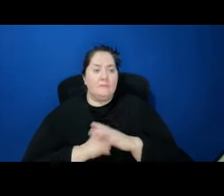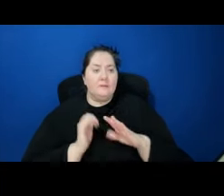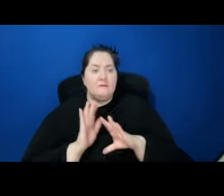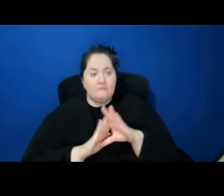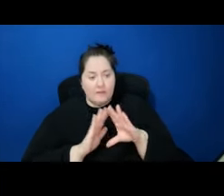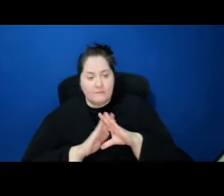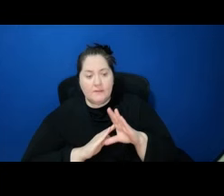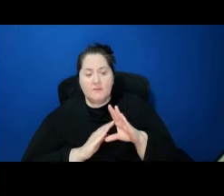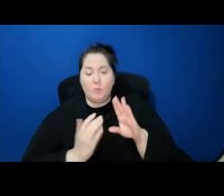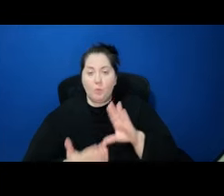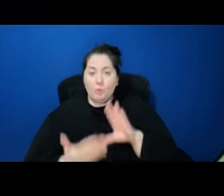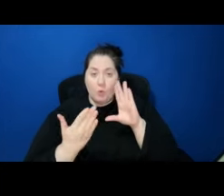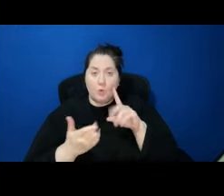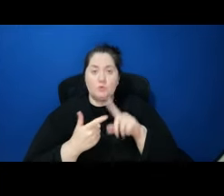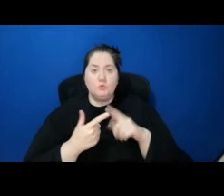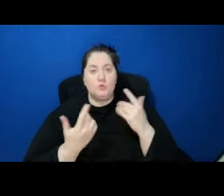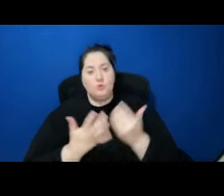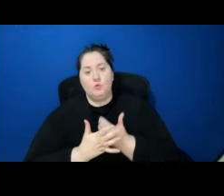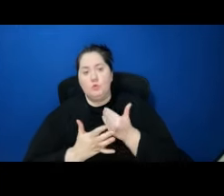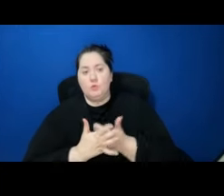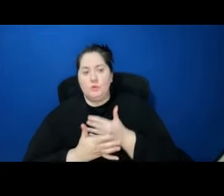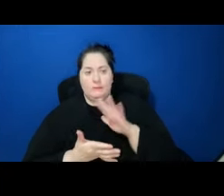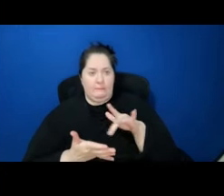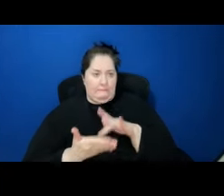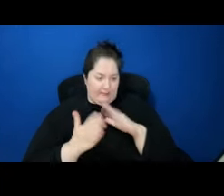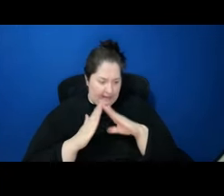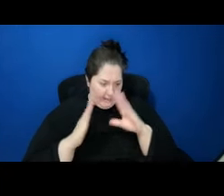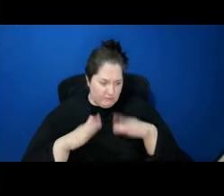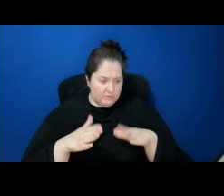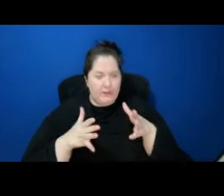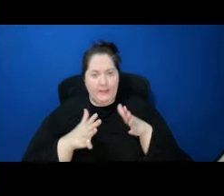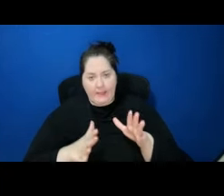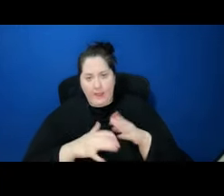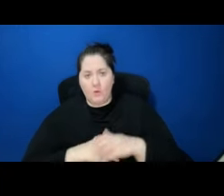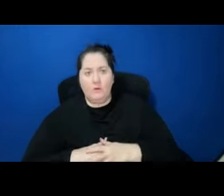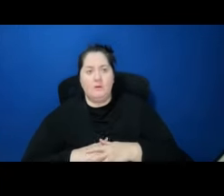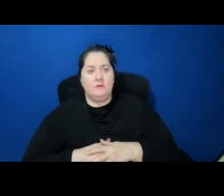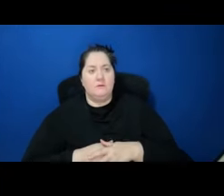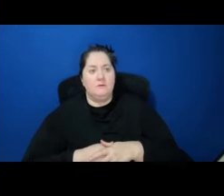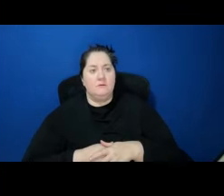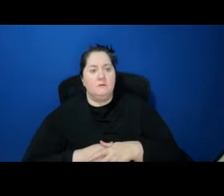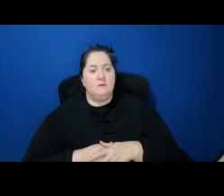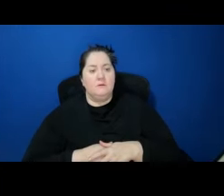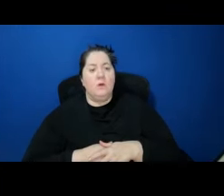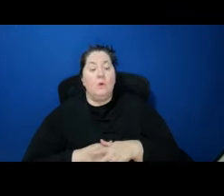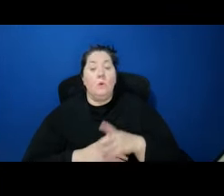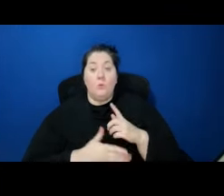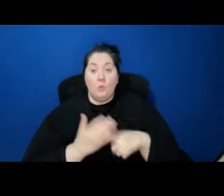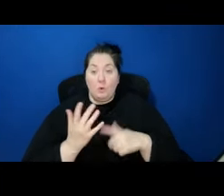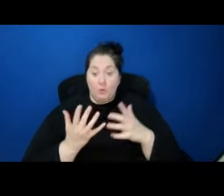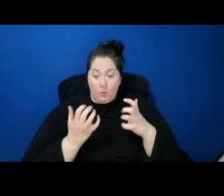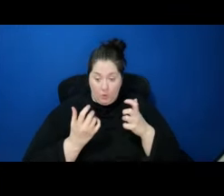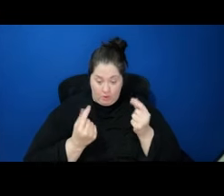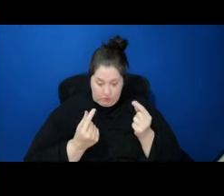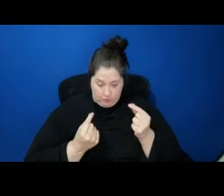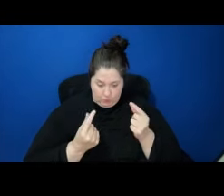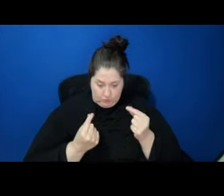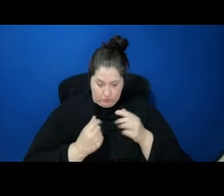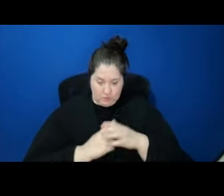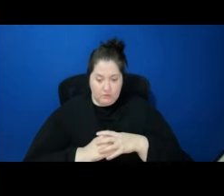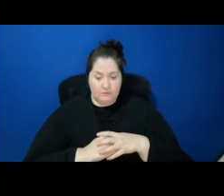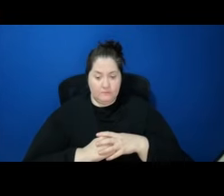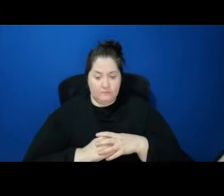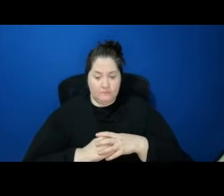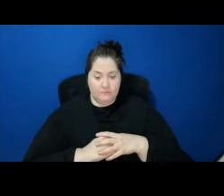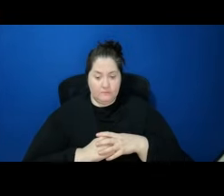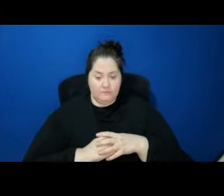developing an approach to this new middle housing allowance in our neighborhood residential, what we are seeking to do is